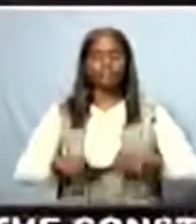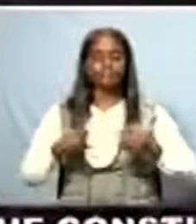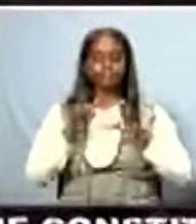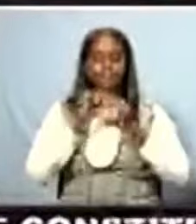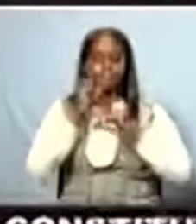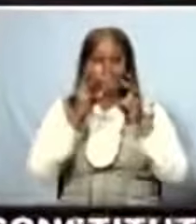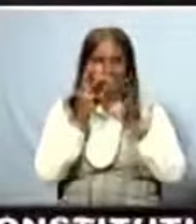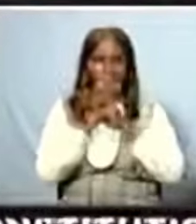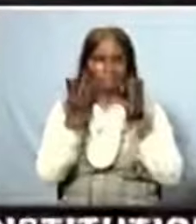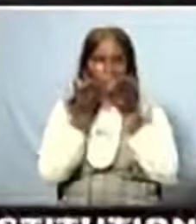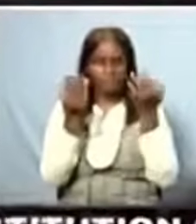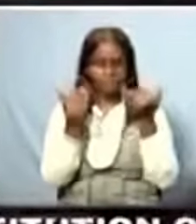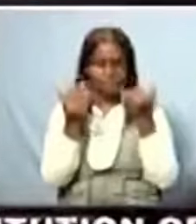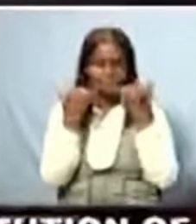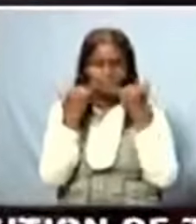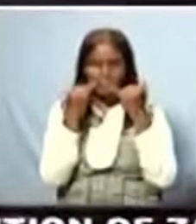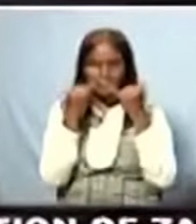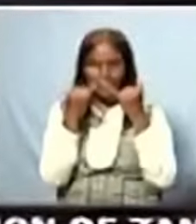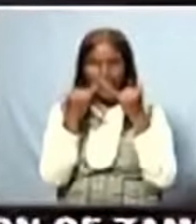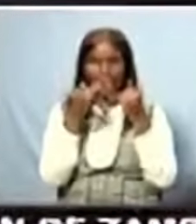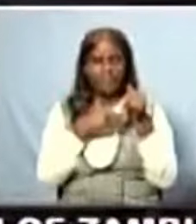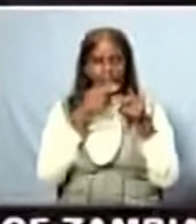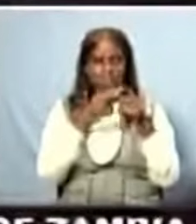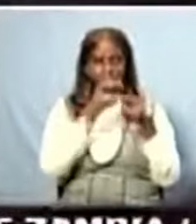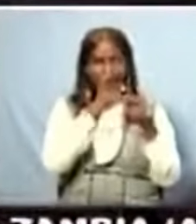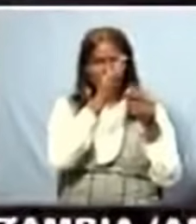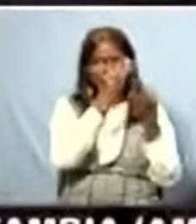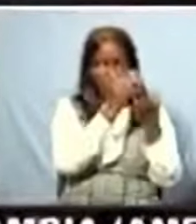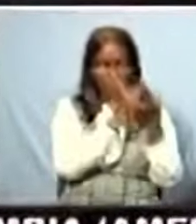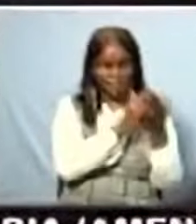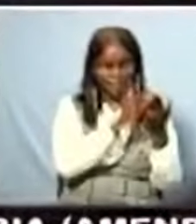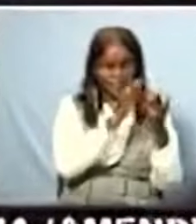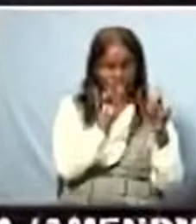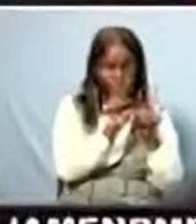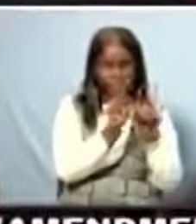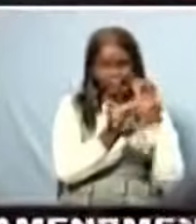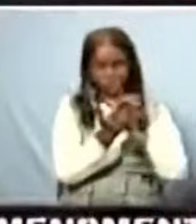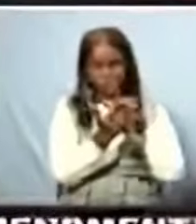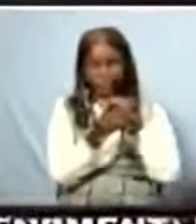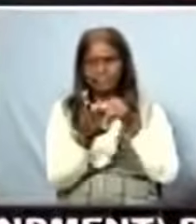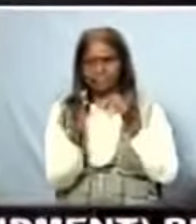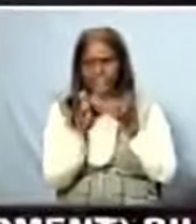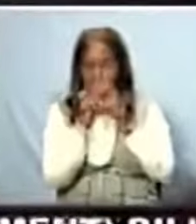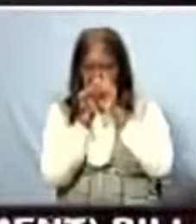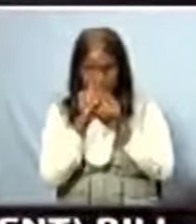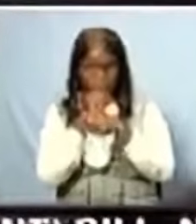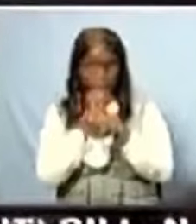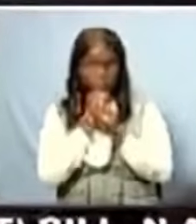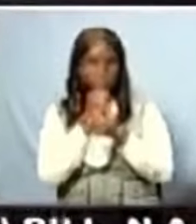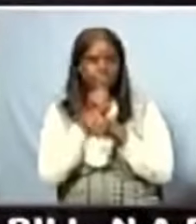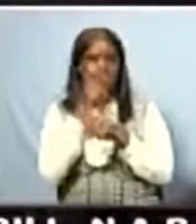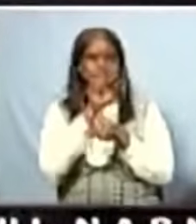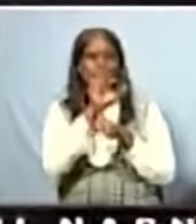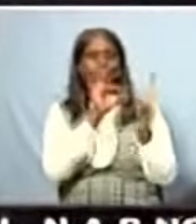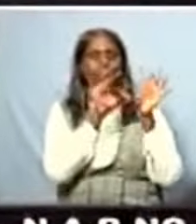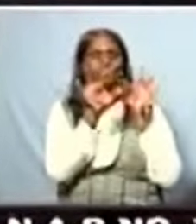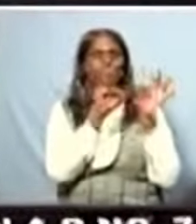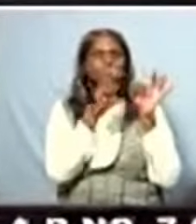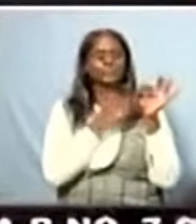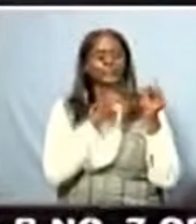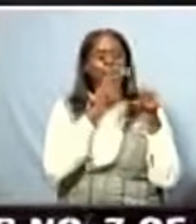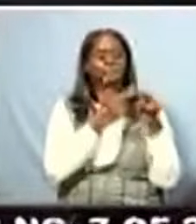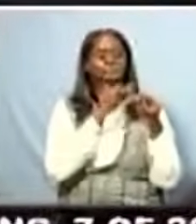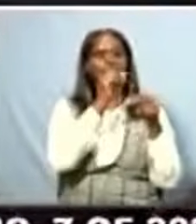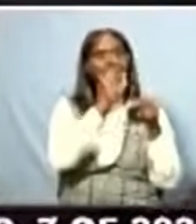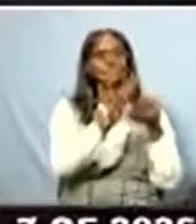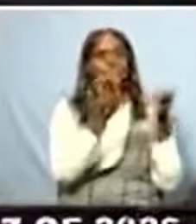world where information for that my name was on that list, and then when the decisions are made who will be picked, my name will not